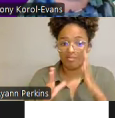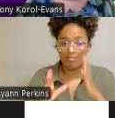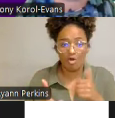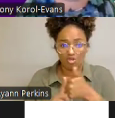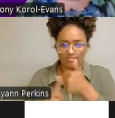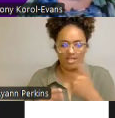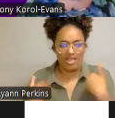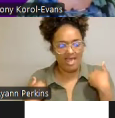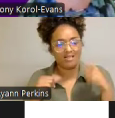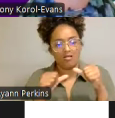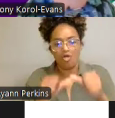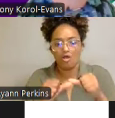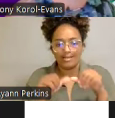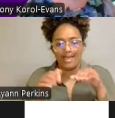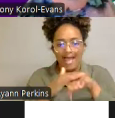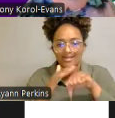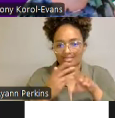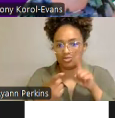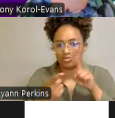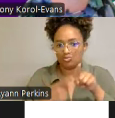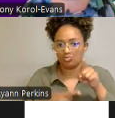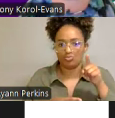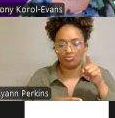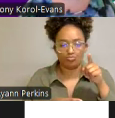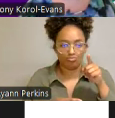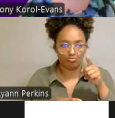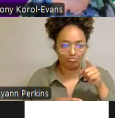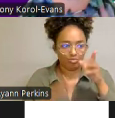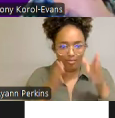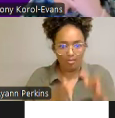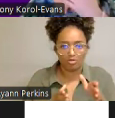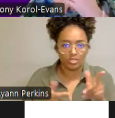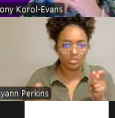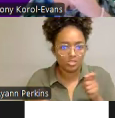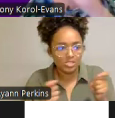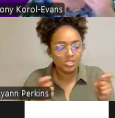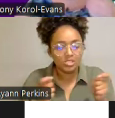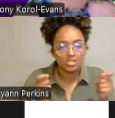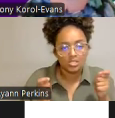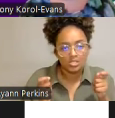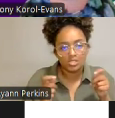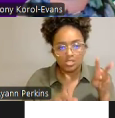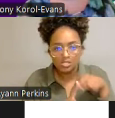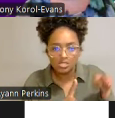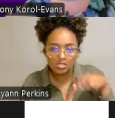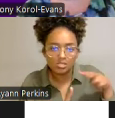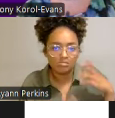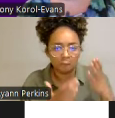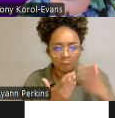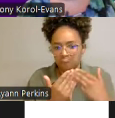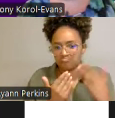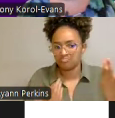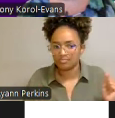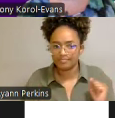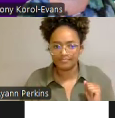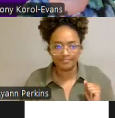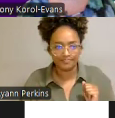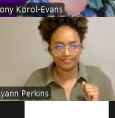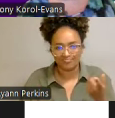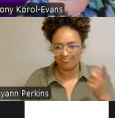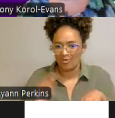right? It's not like you can move and the person won't know where you live or anything. That's the person